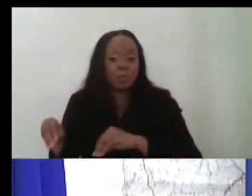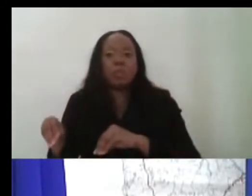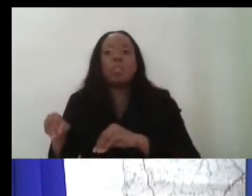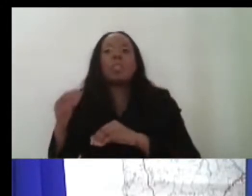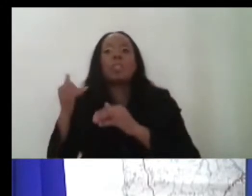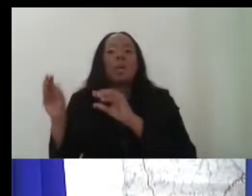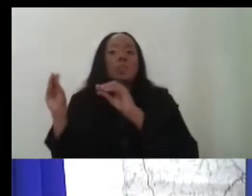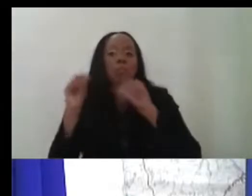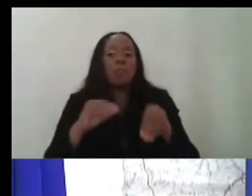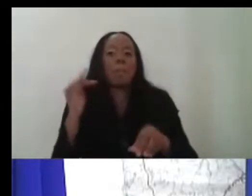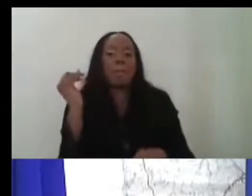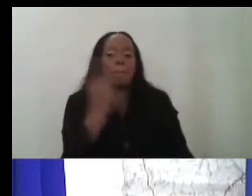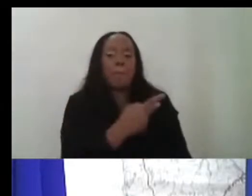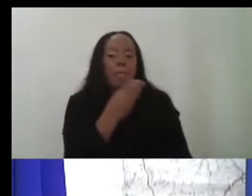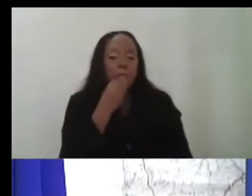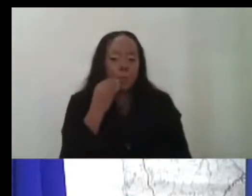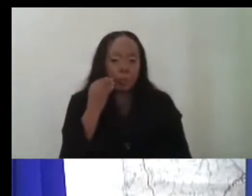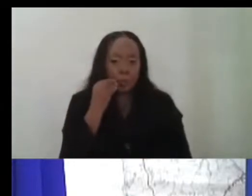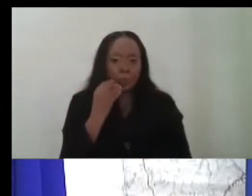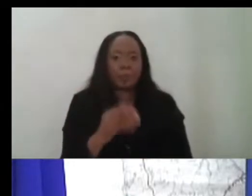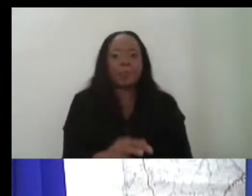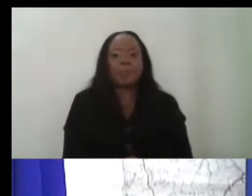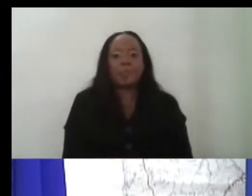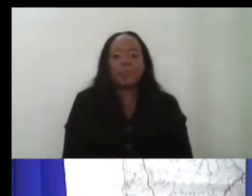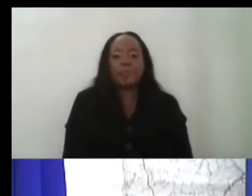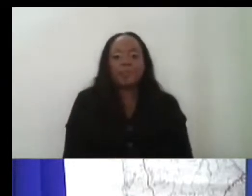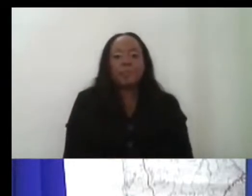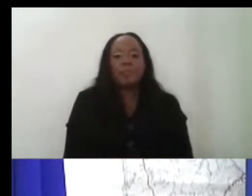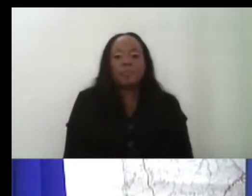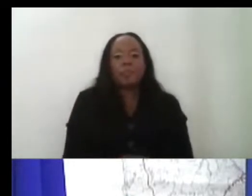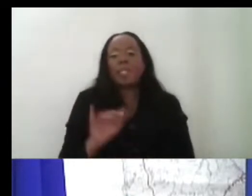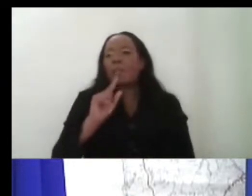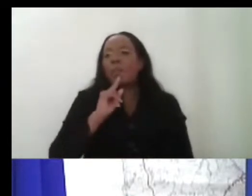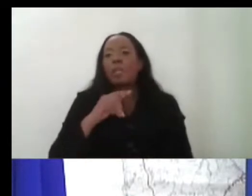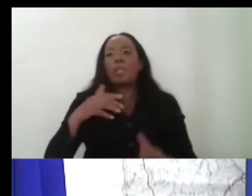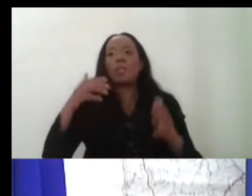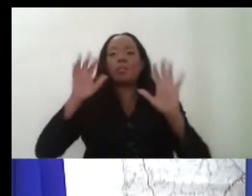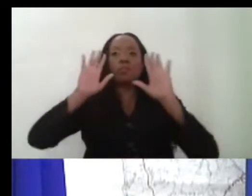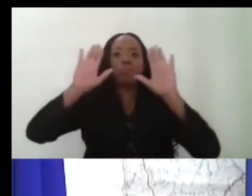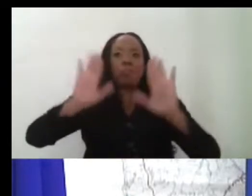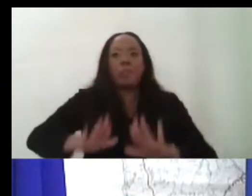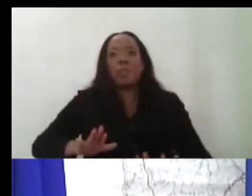accommodation. The recovery effort for that was nothing short of phenomenal. I must commend the